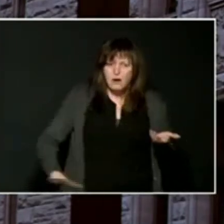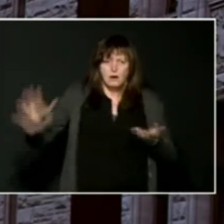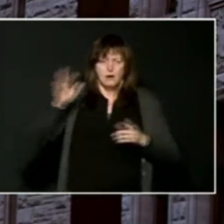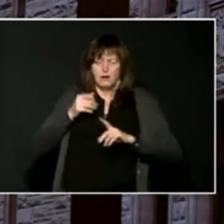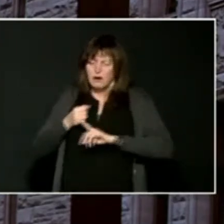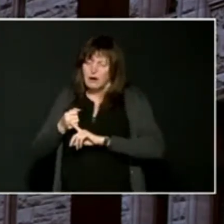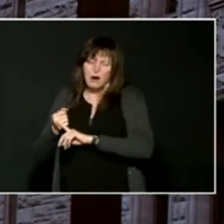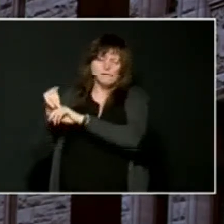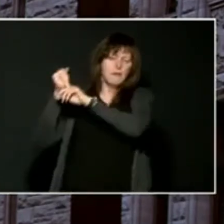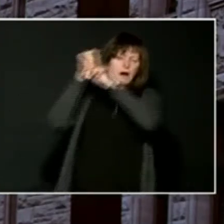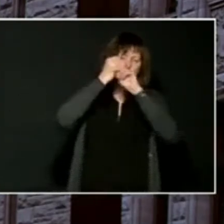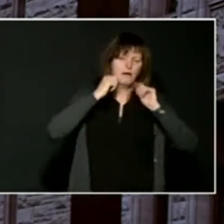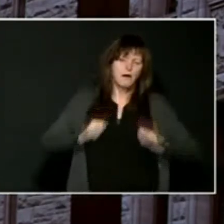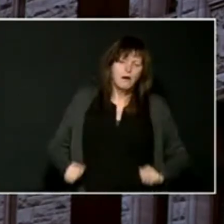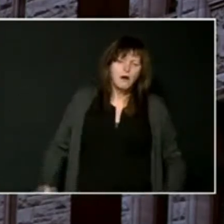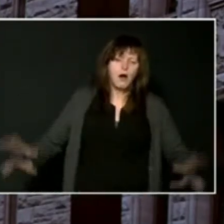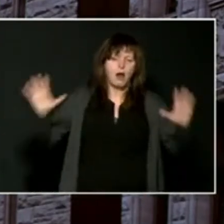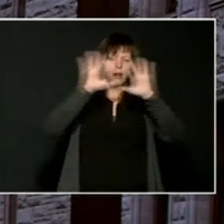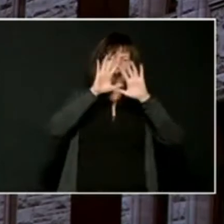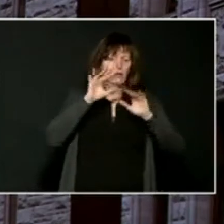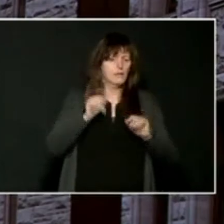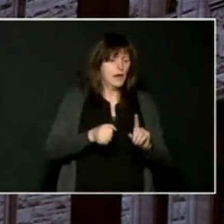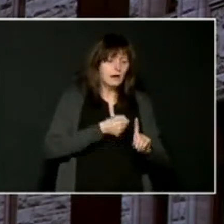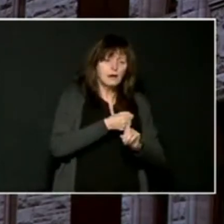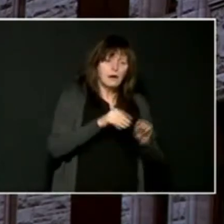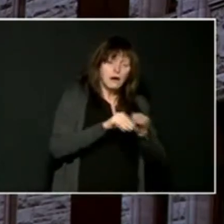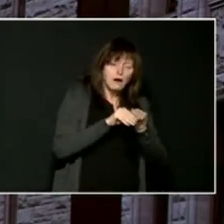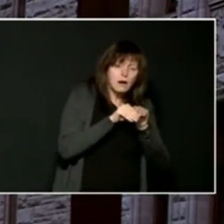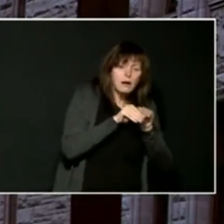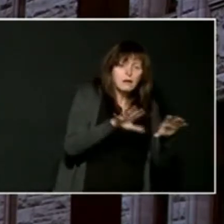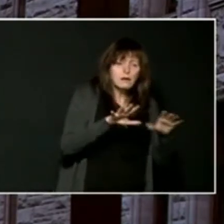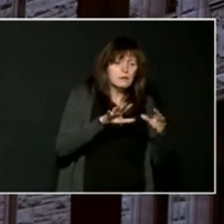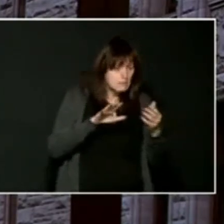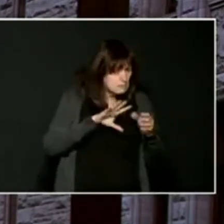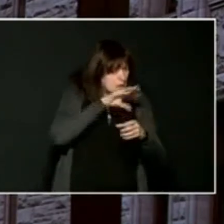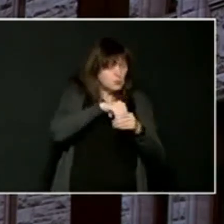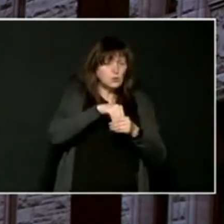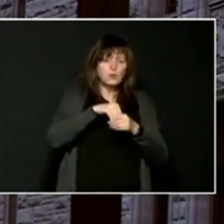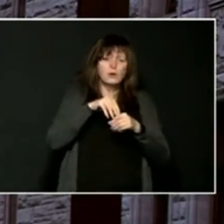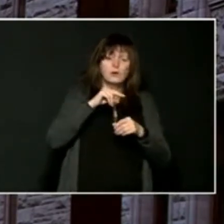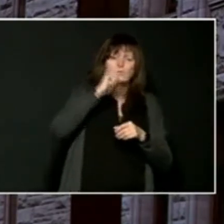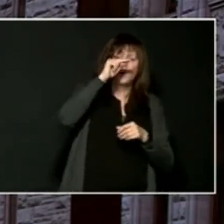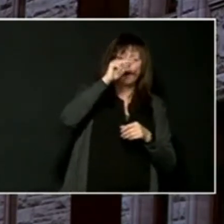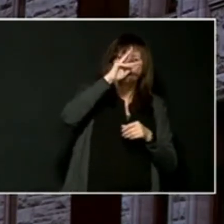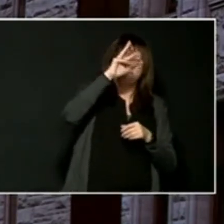outbreaks, including gray zones in the northwest and the northeast part of the province.